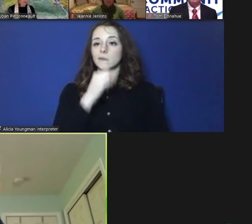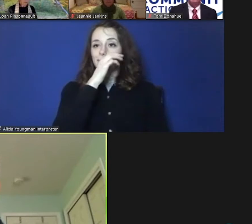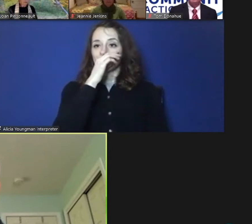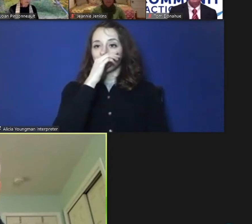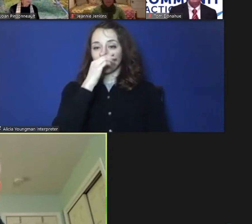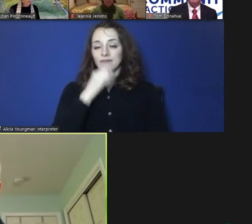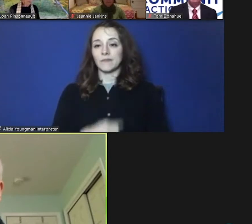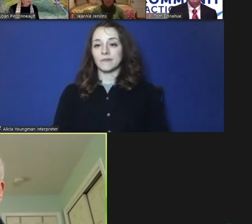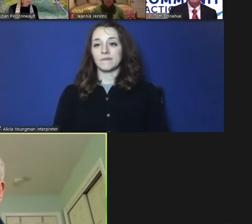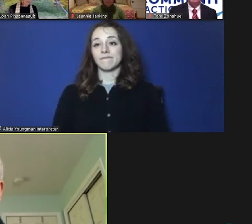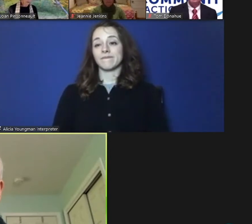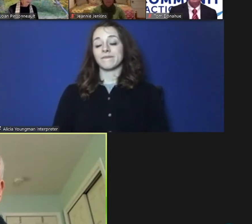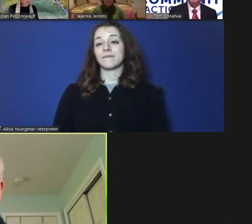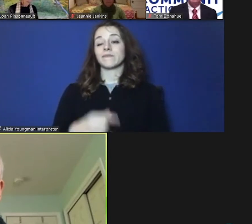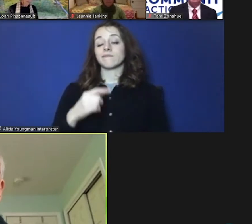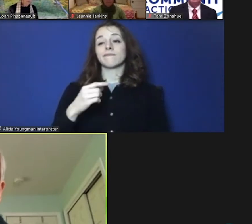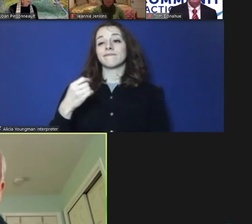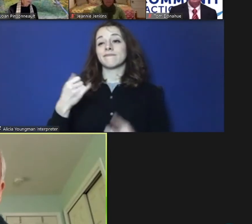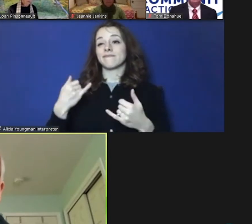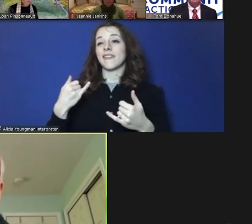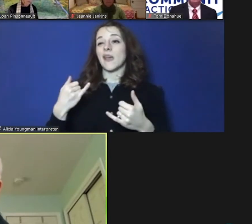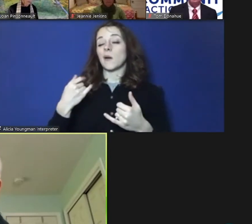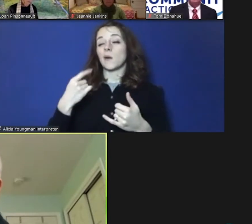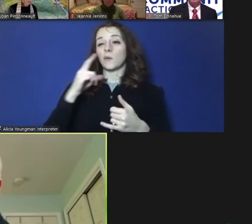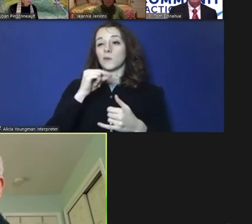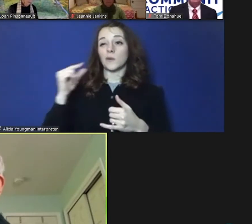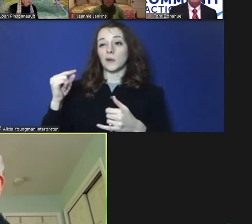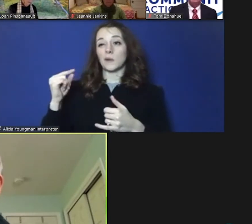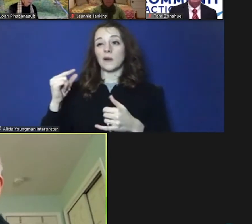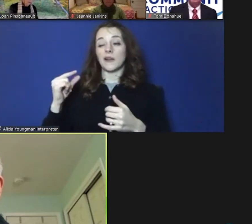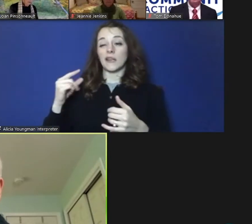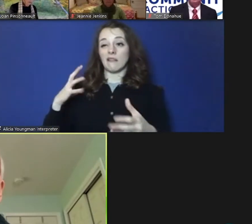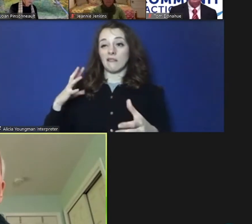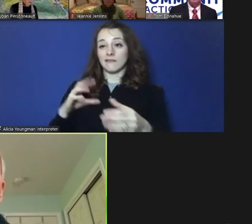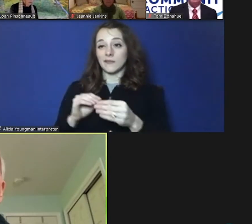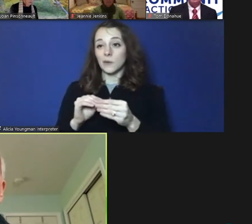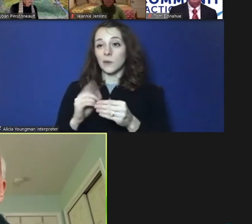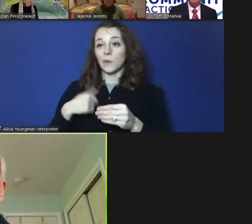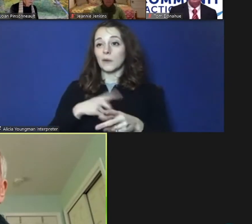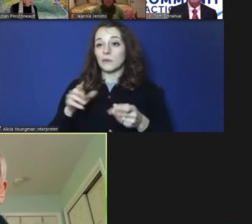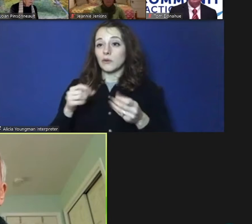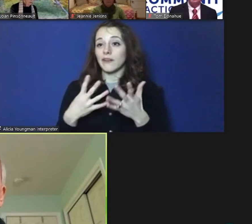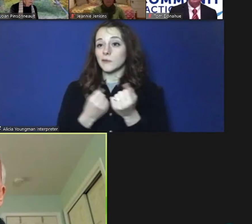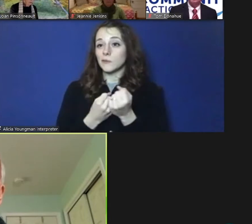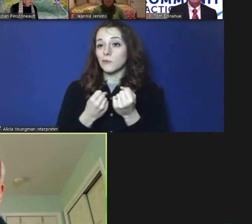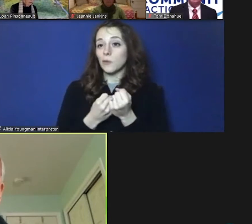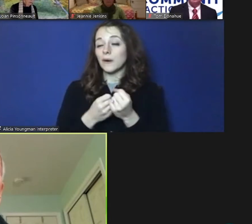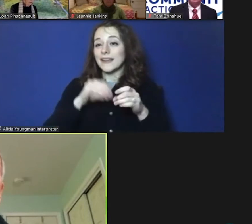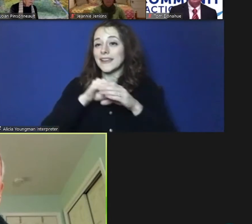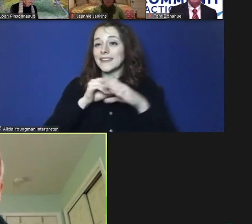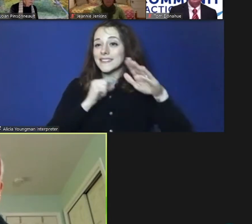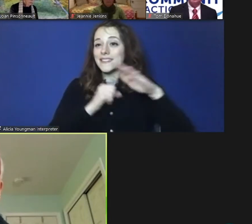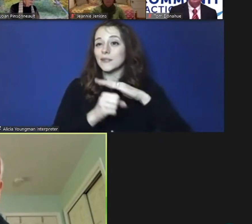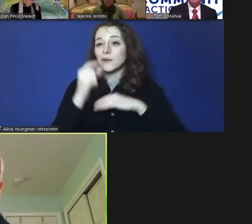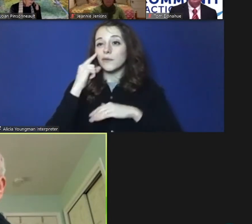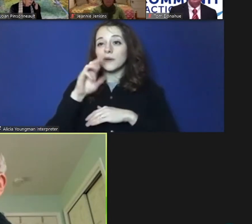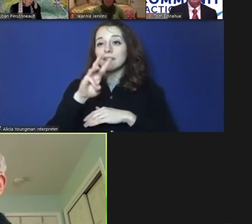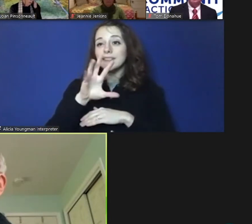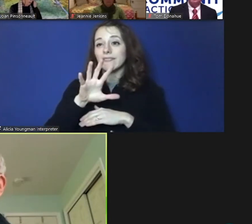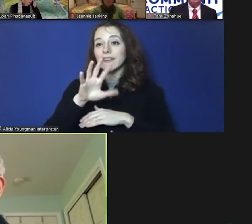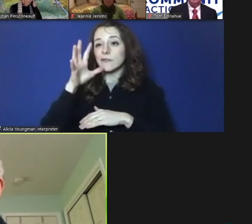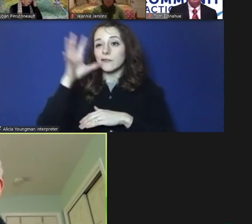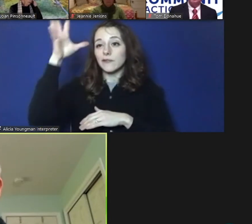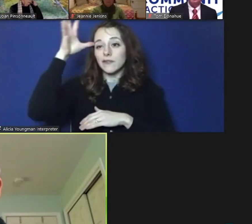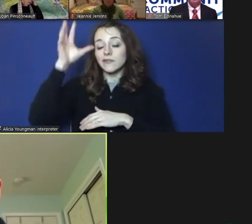Over this last year, we have provided support in our shelter for 65 adults